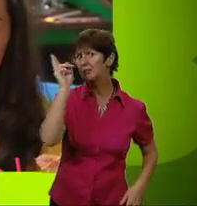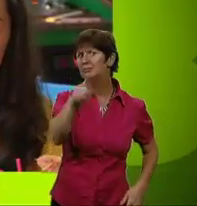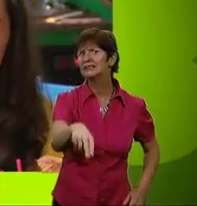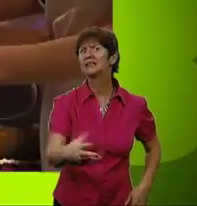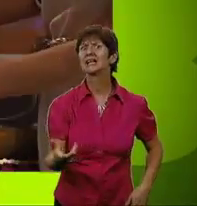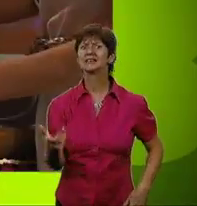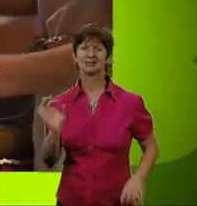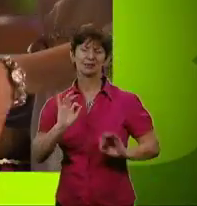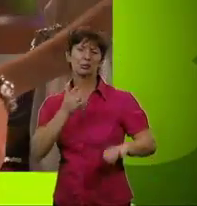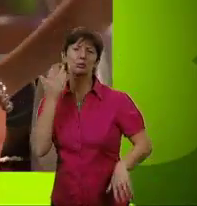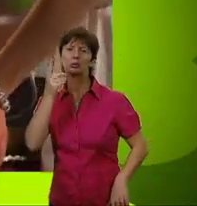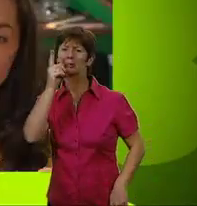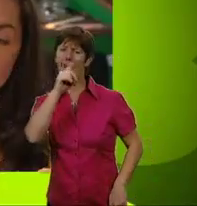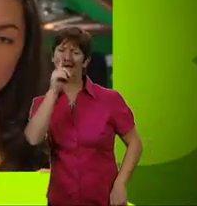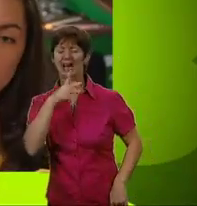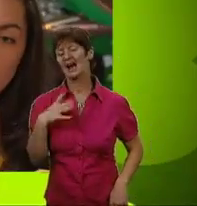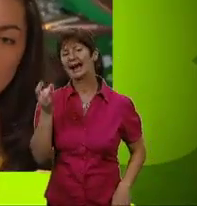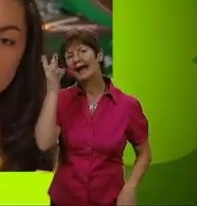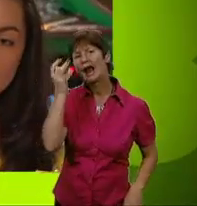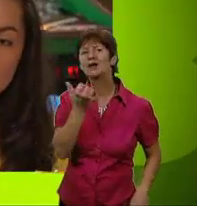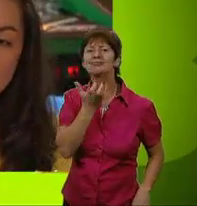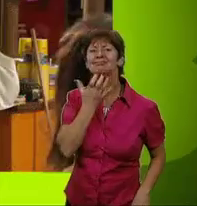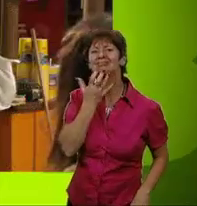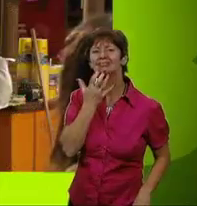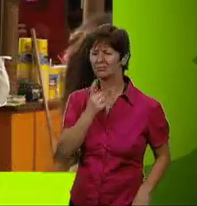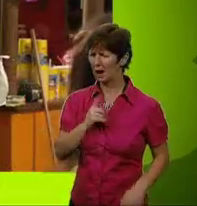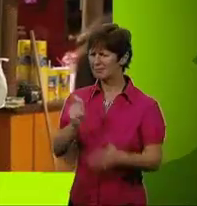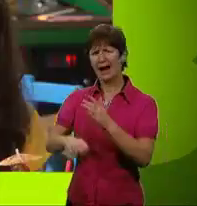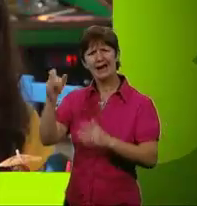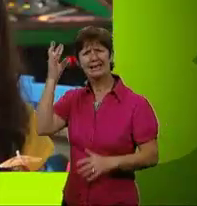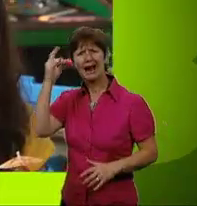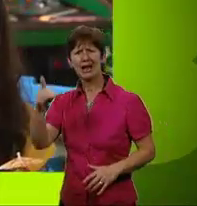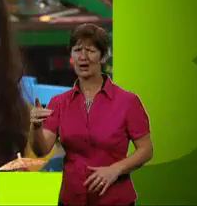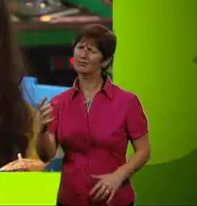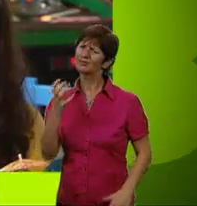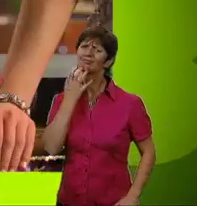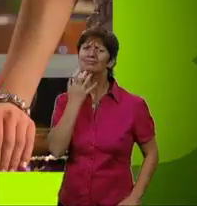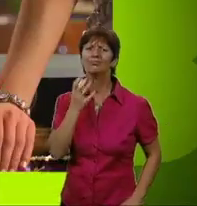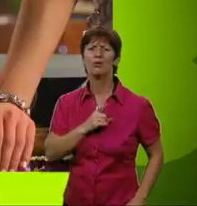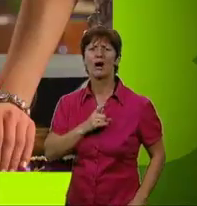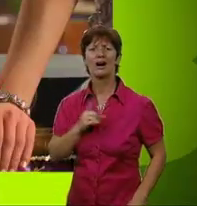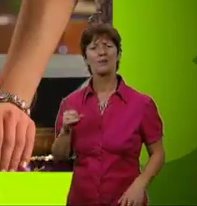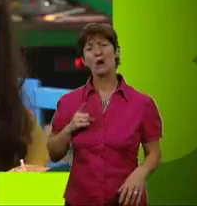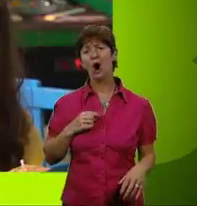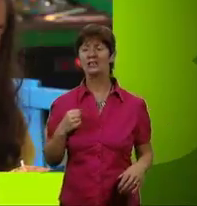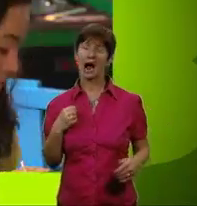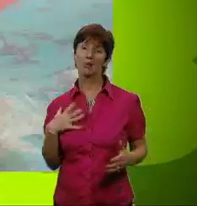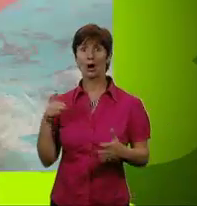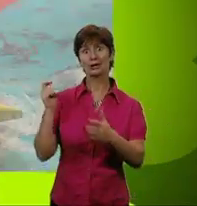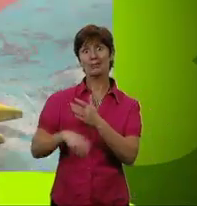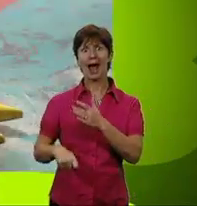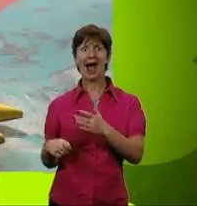I had to make do with yellow. Why get them at all if you're just making do? Because, Robbo, I was in a shop me happy